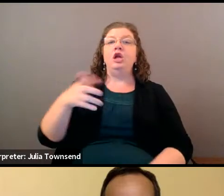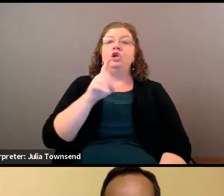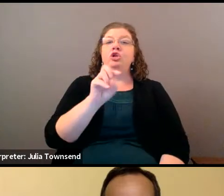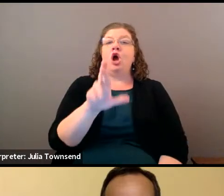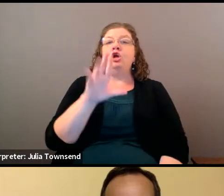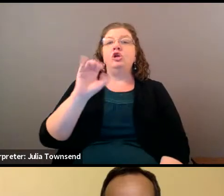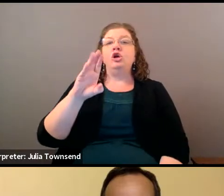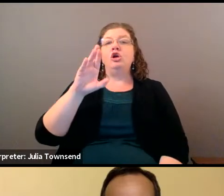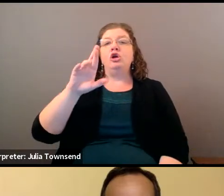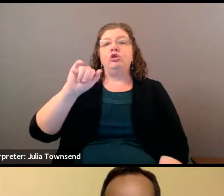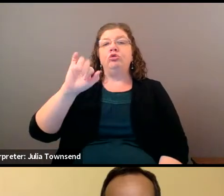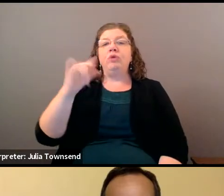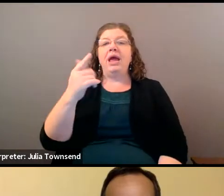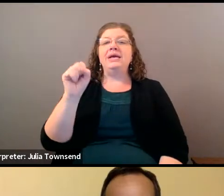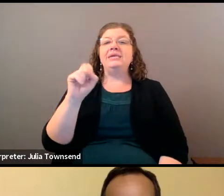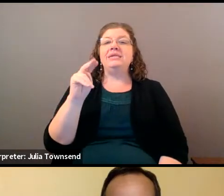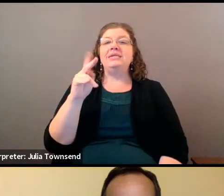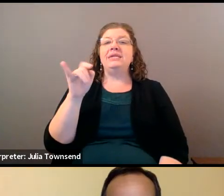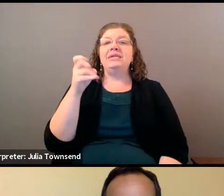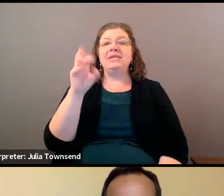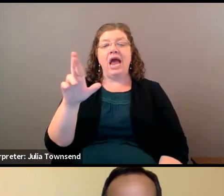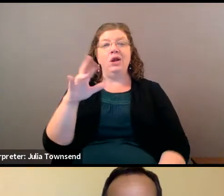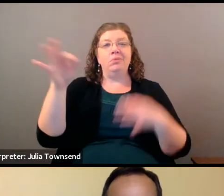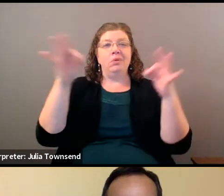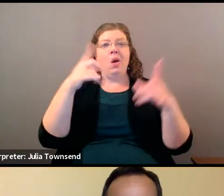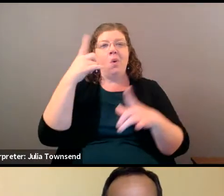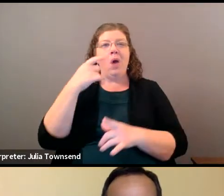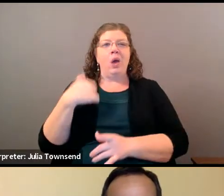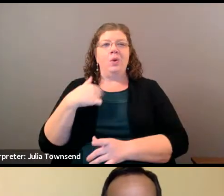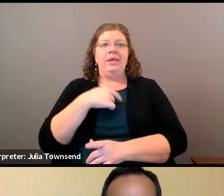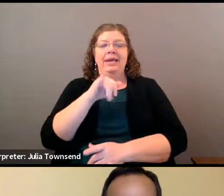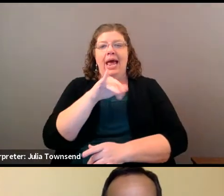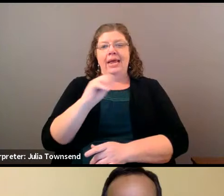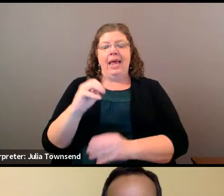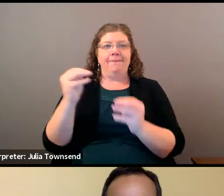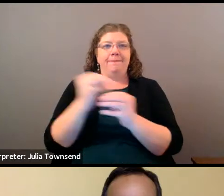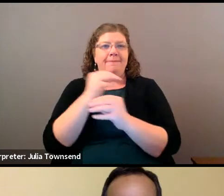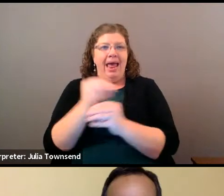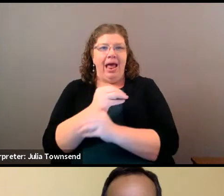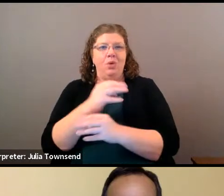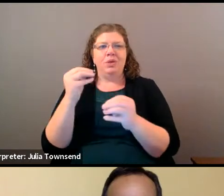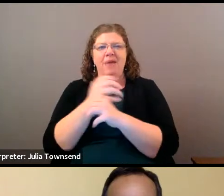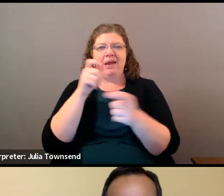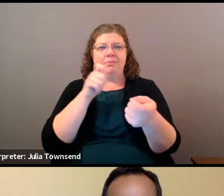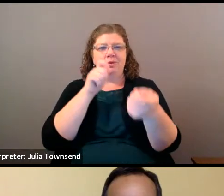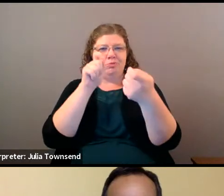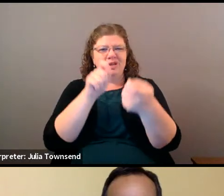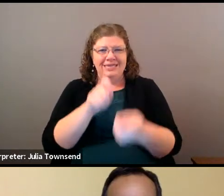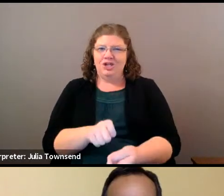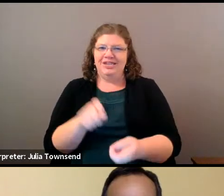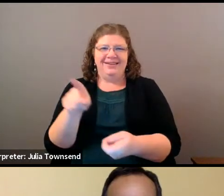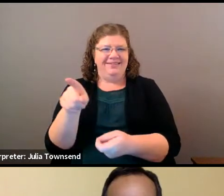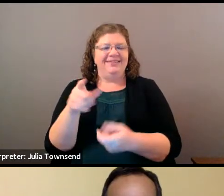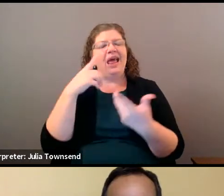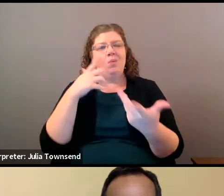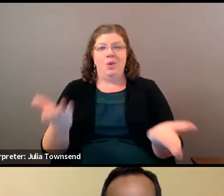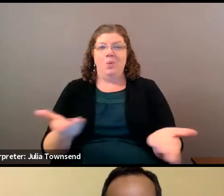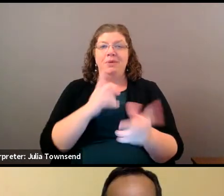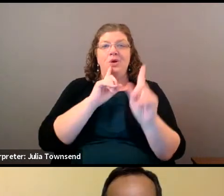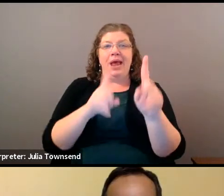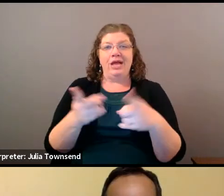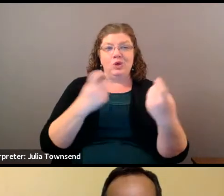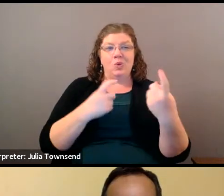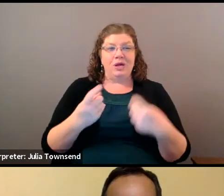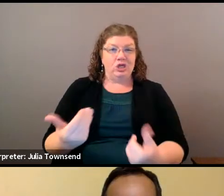Snyder, who will go through this, why we need IM math with mathematical precision, and we'll be here to answer any